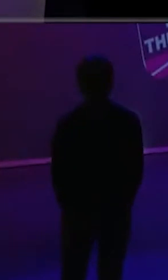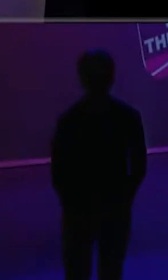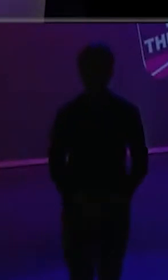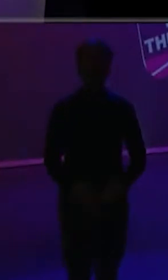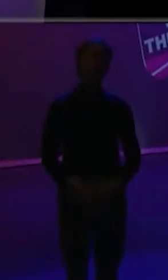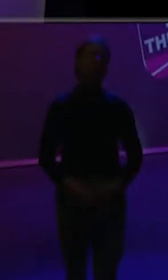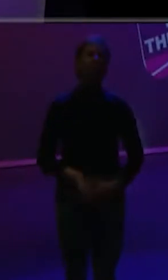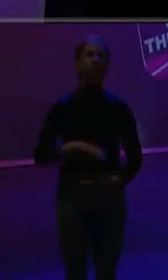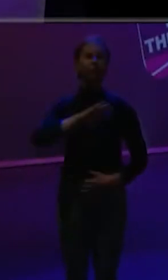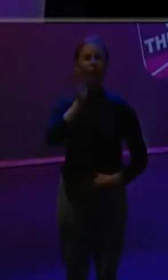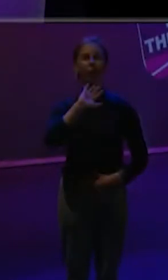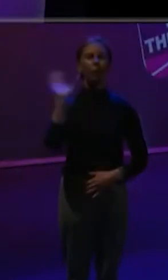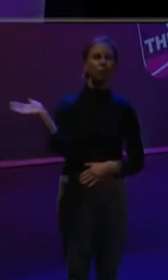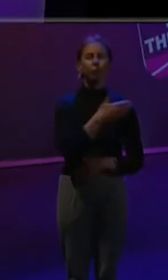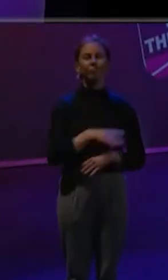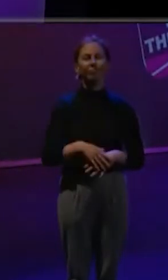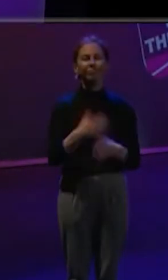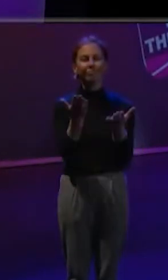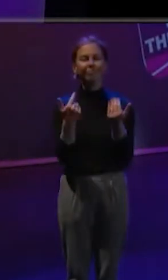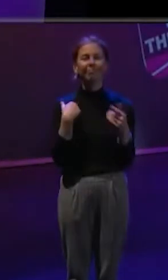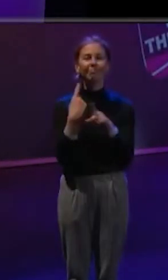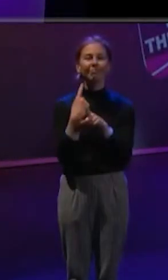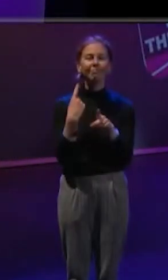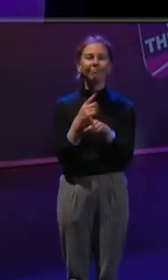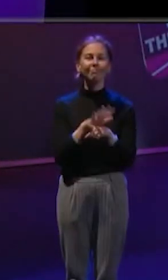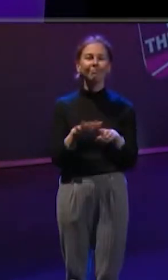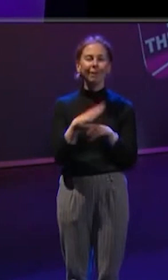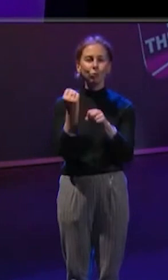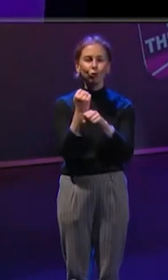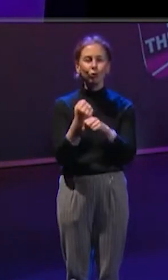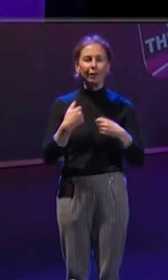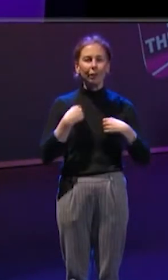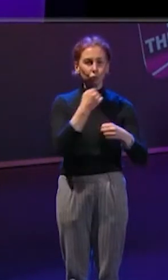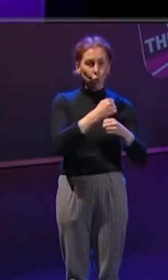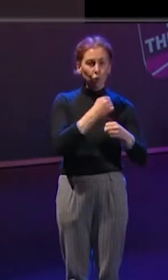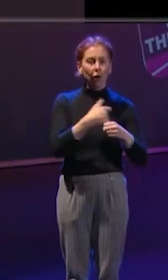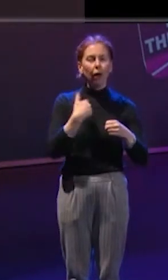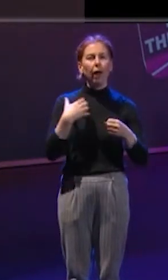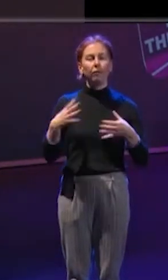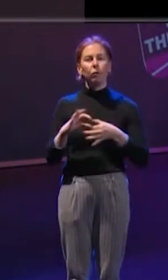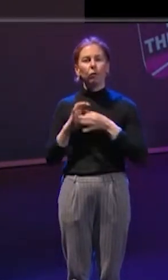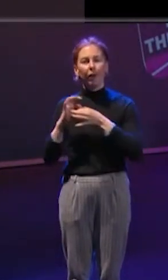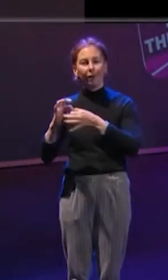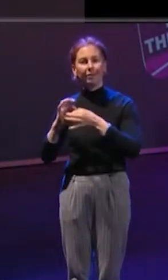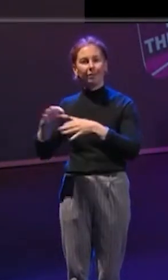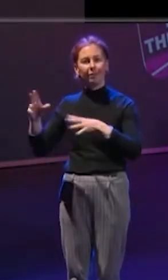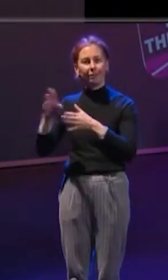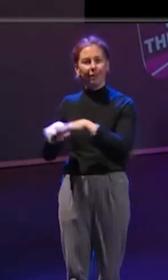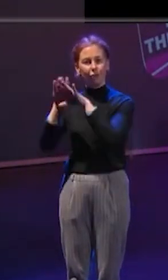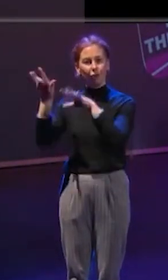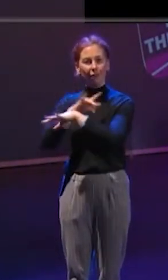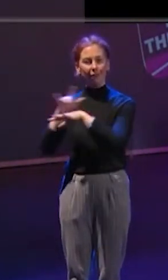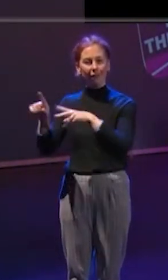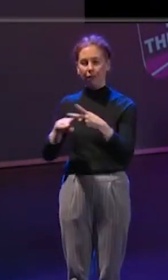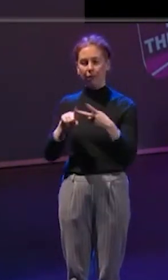Welcome to our talk on producing. I'm Georgia. I'm a producing assistant with Connections at the National Theatre. I'm Emmy. I'm with